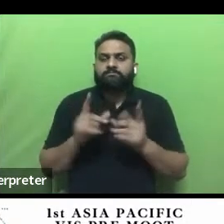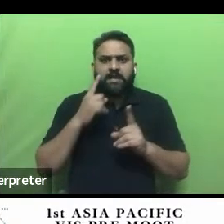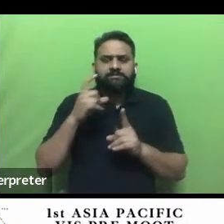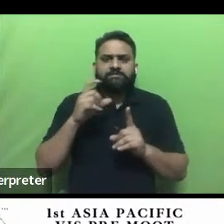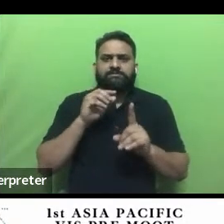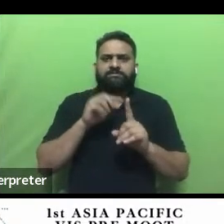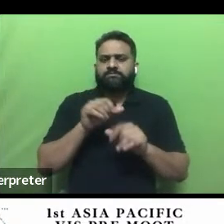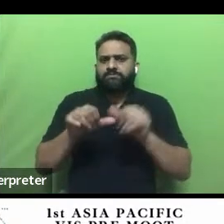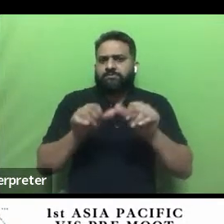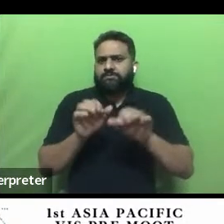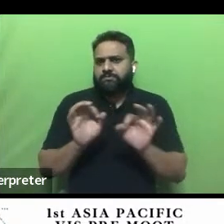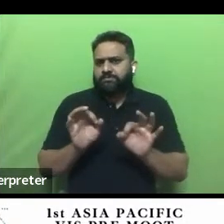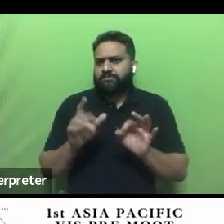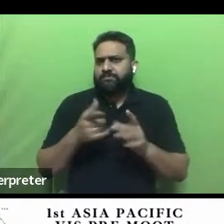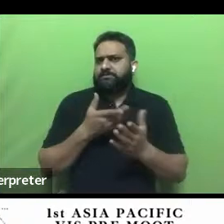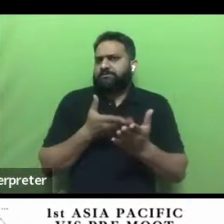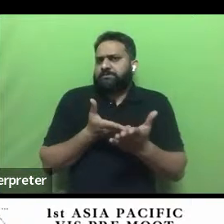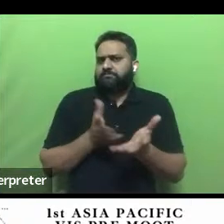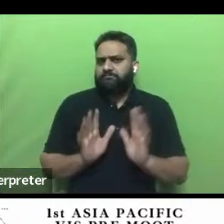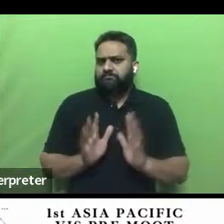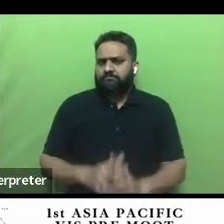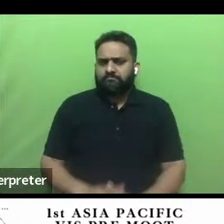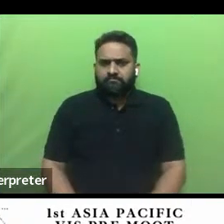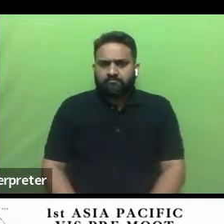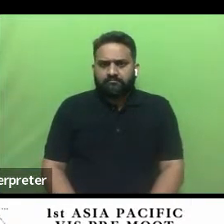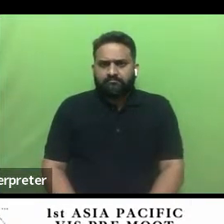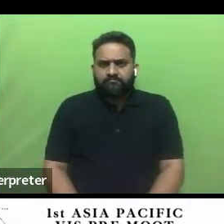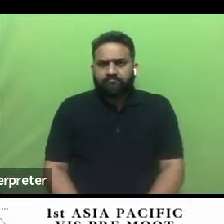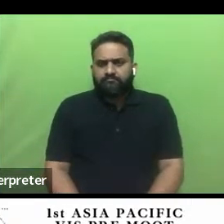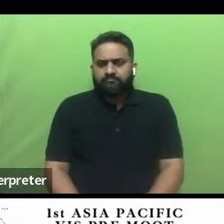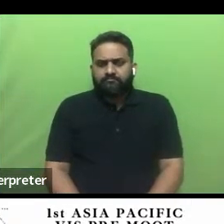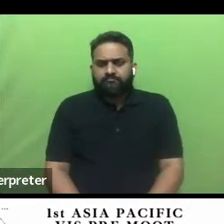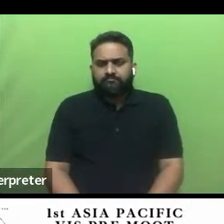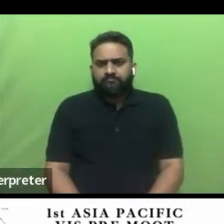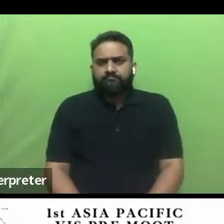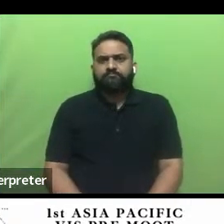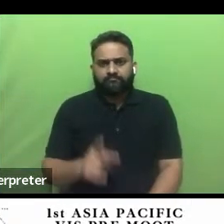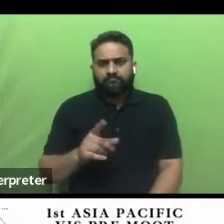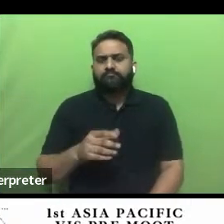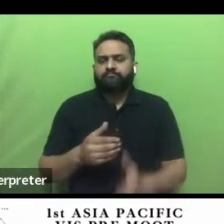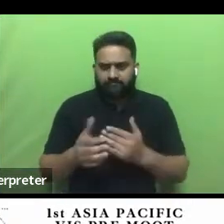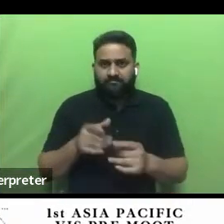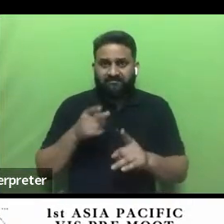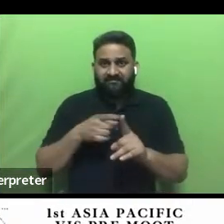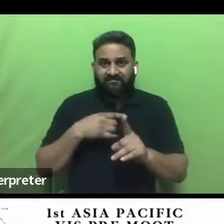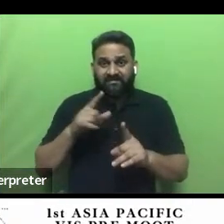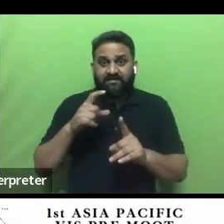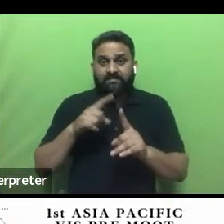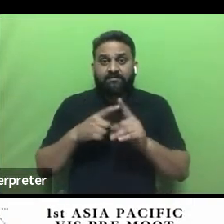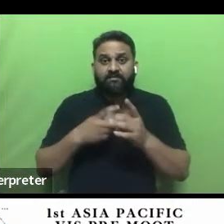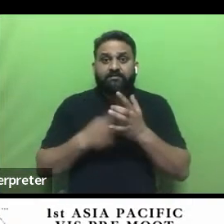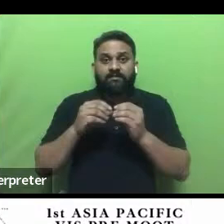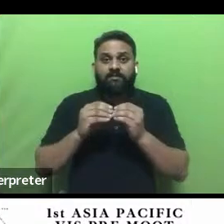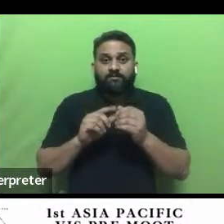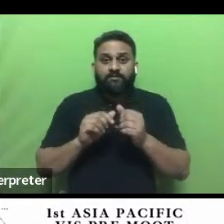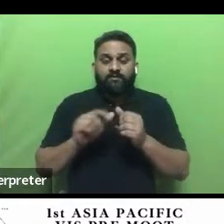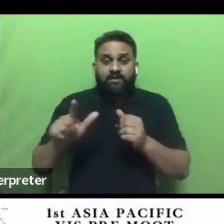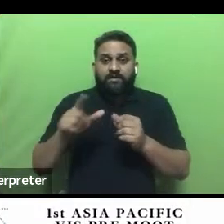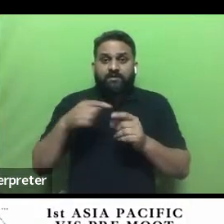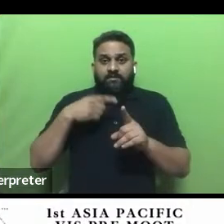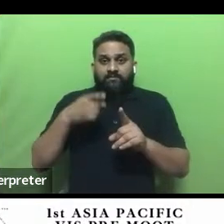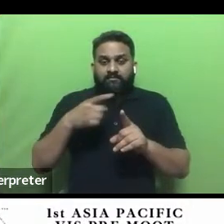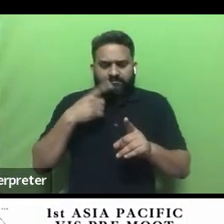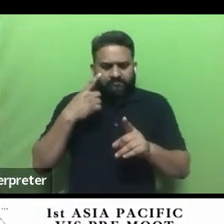procedure itself. In any case, we would ask the tribunal to start from the approach